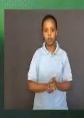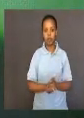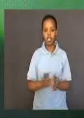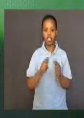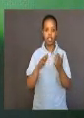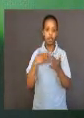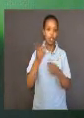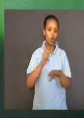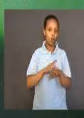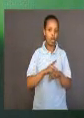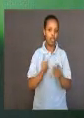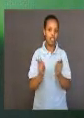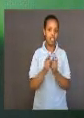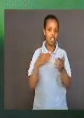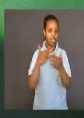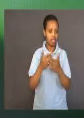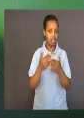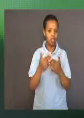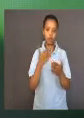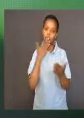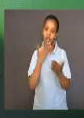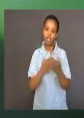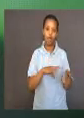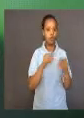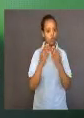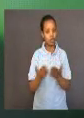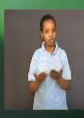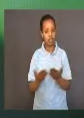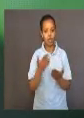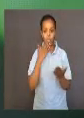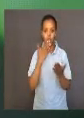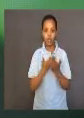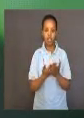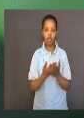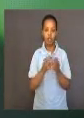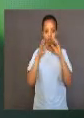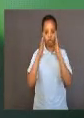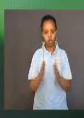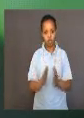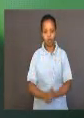time, thank you, students. Thank you, teacher.